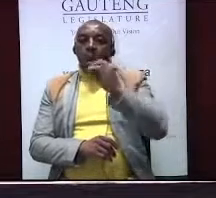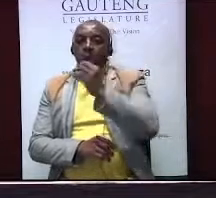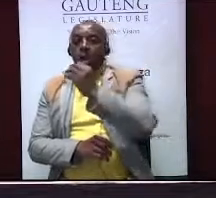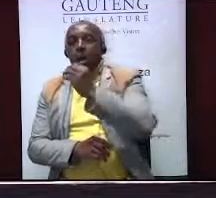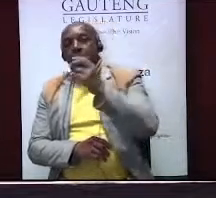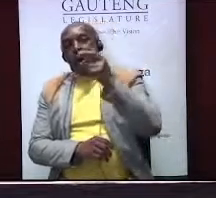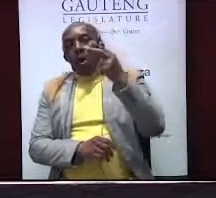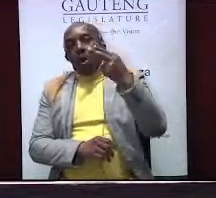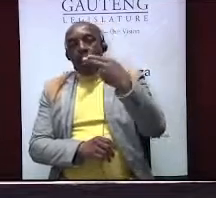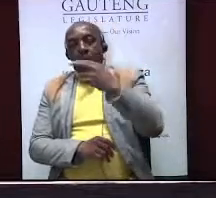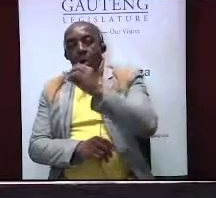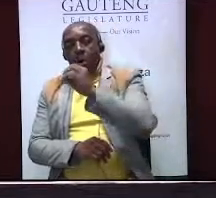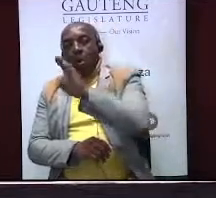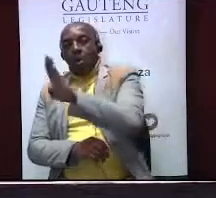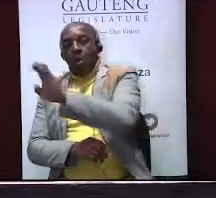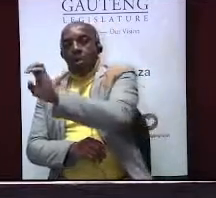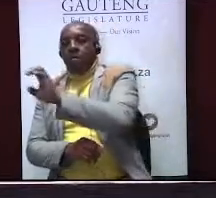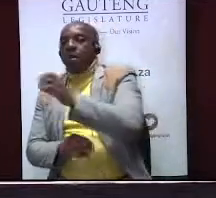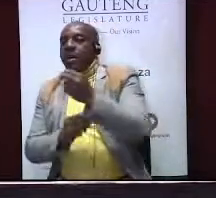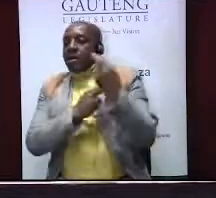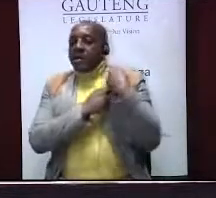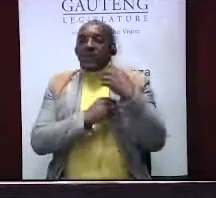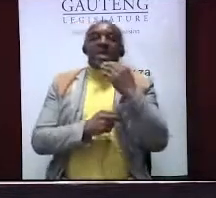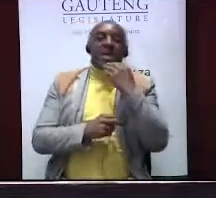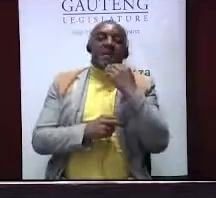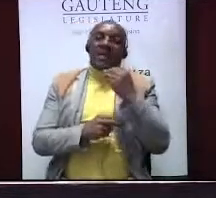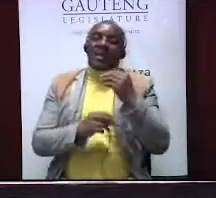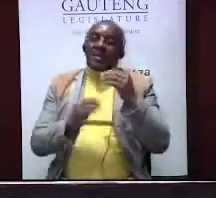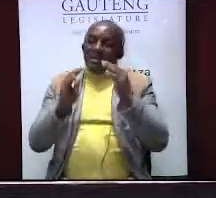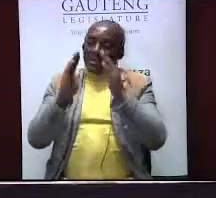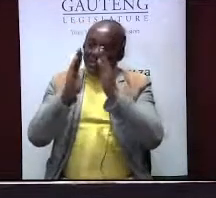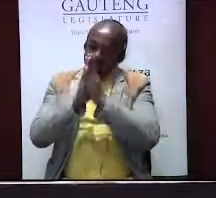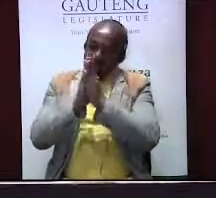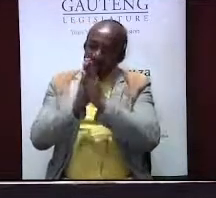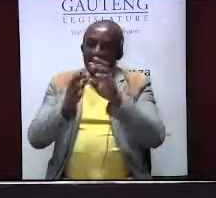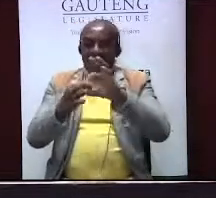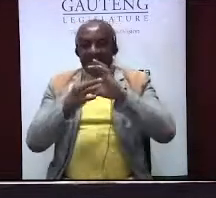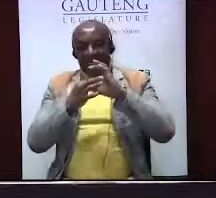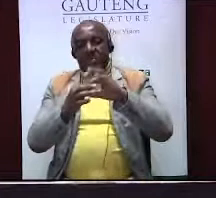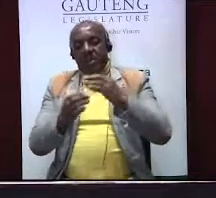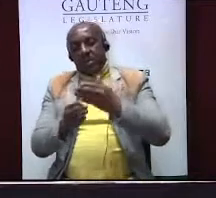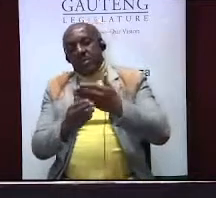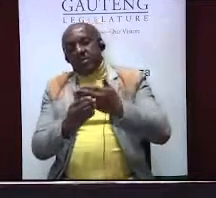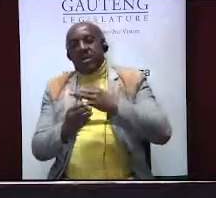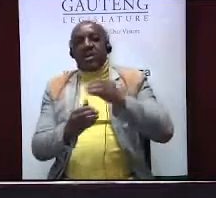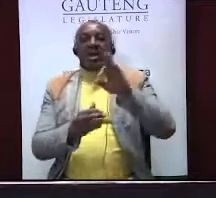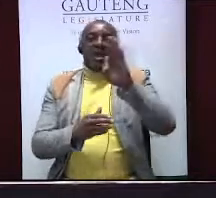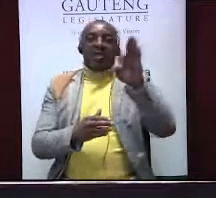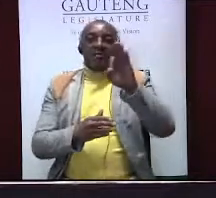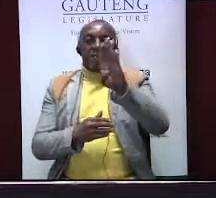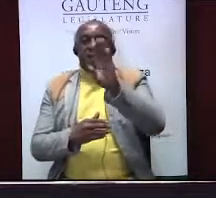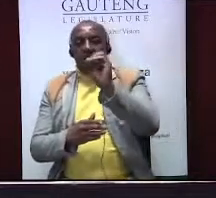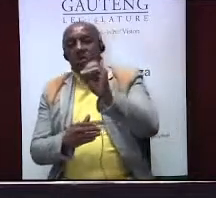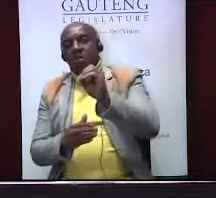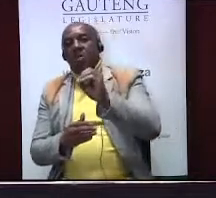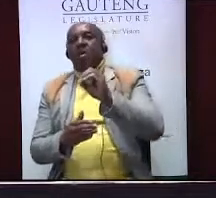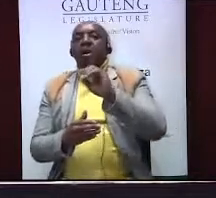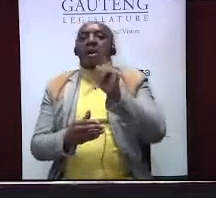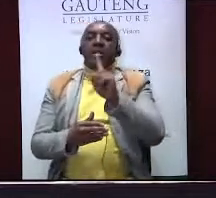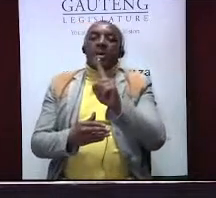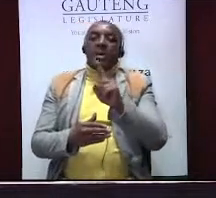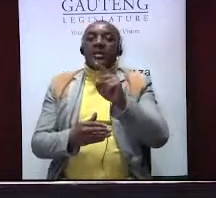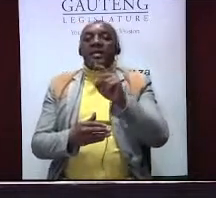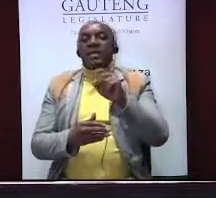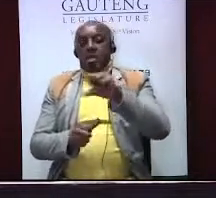church le ya the relationship between FBO and social development. Ke dumela